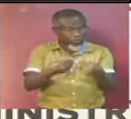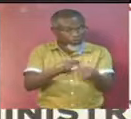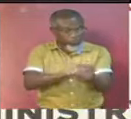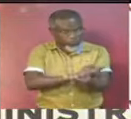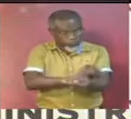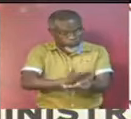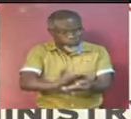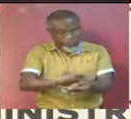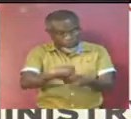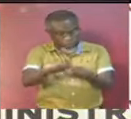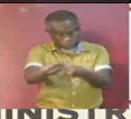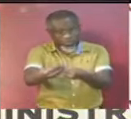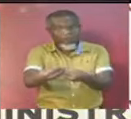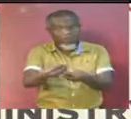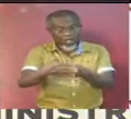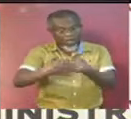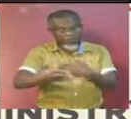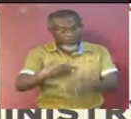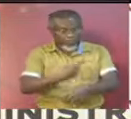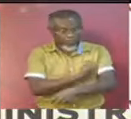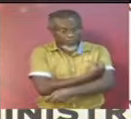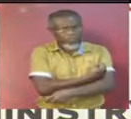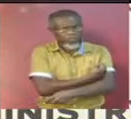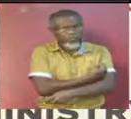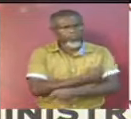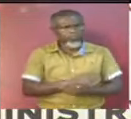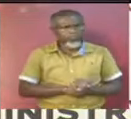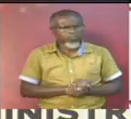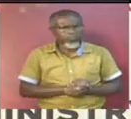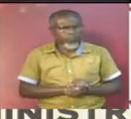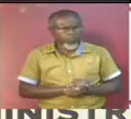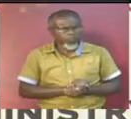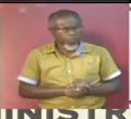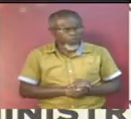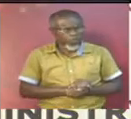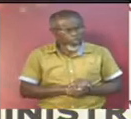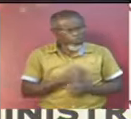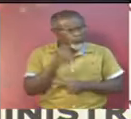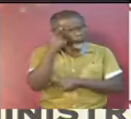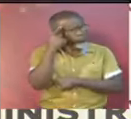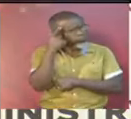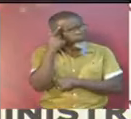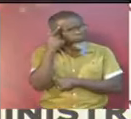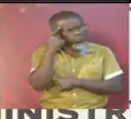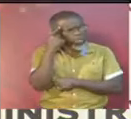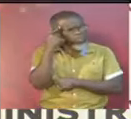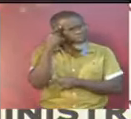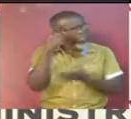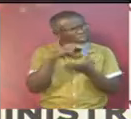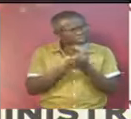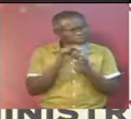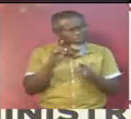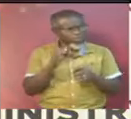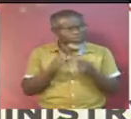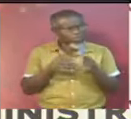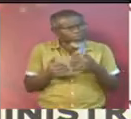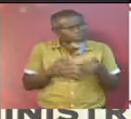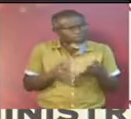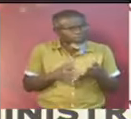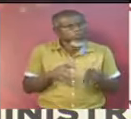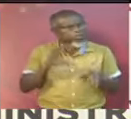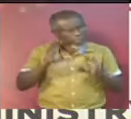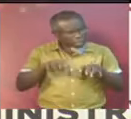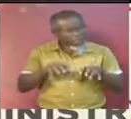Hi, good morning. I believe there isn't any real reason why you cannot donate blood after